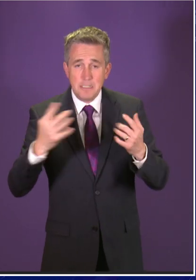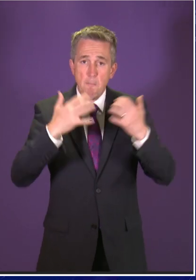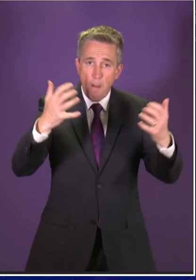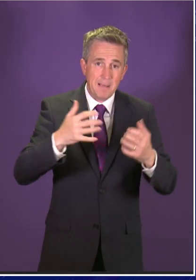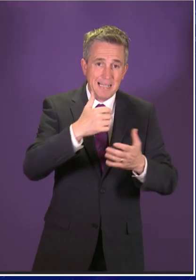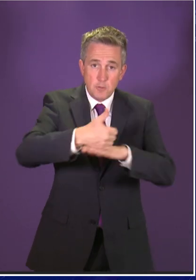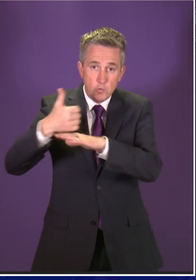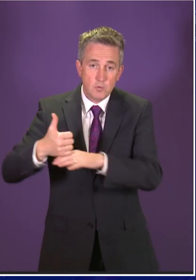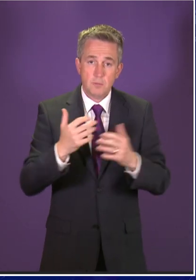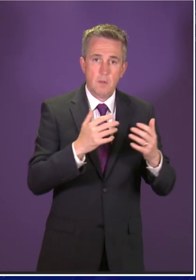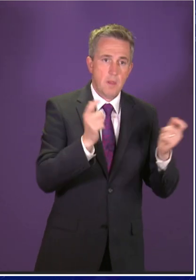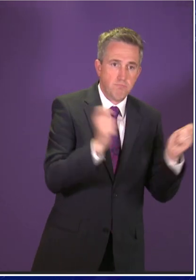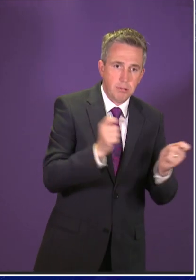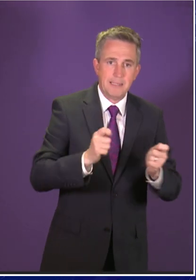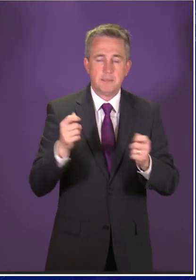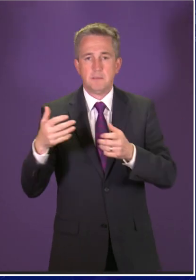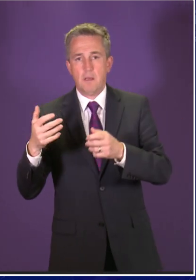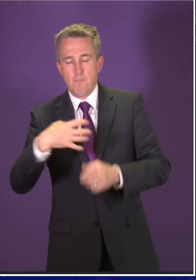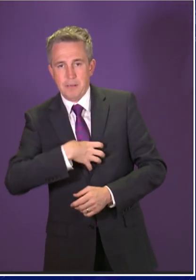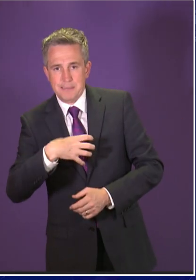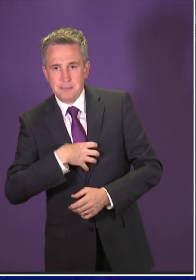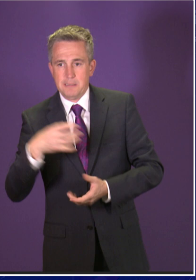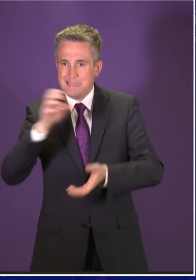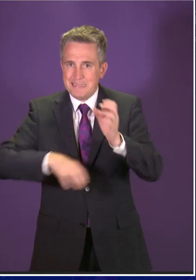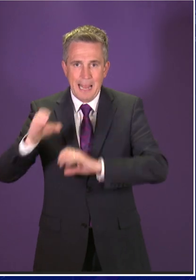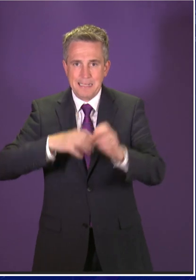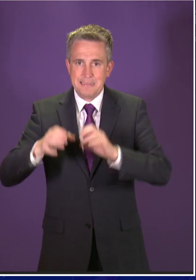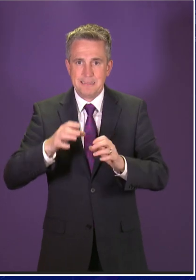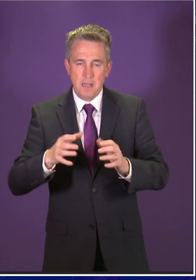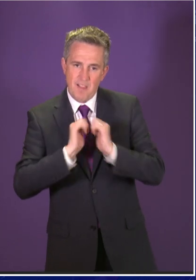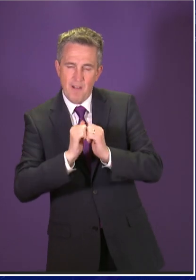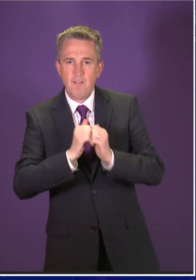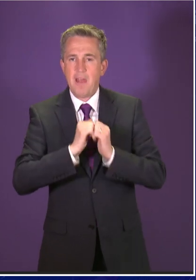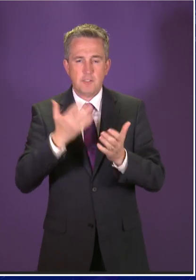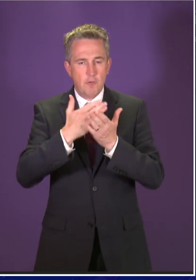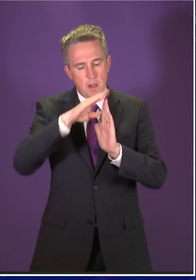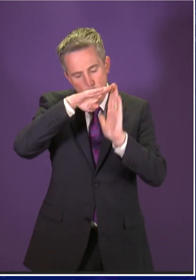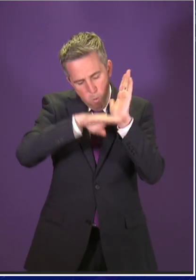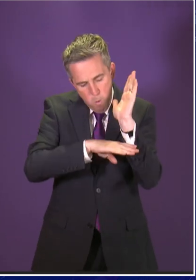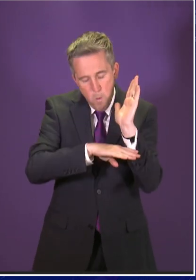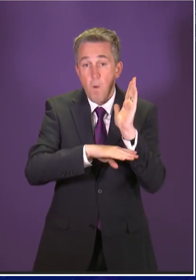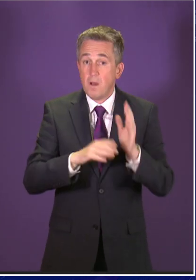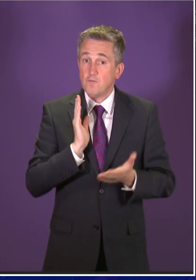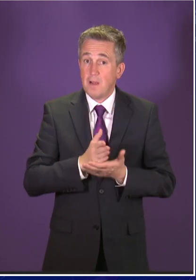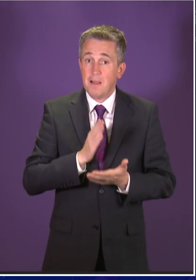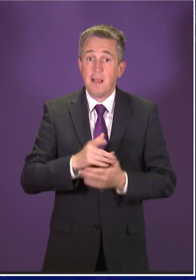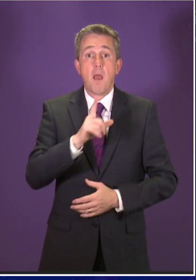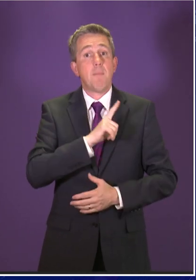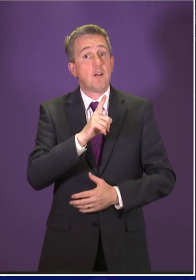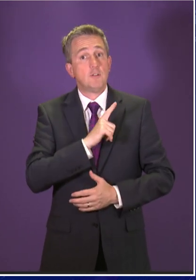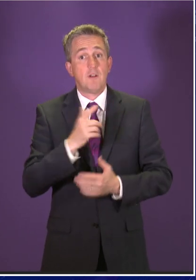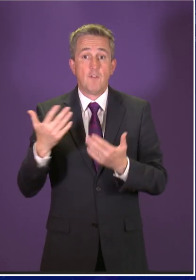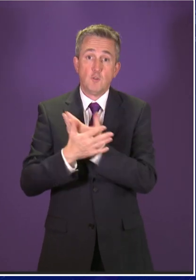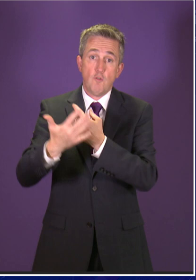the press, the presidency, the Congress, science, has been as low as it has been as it is right now. And the reason for that is these